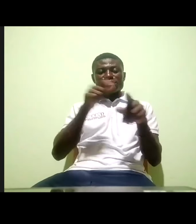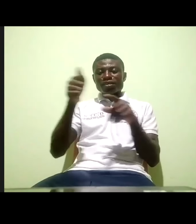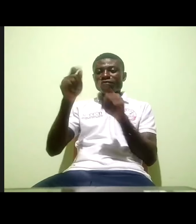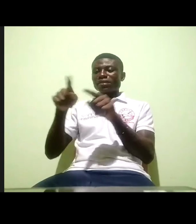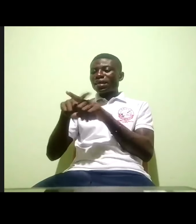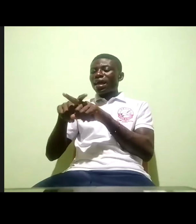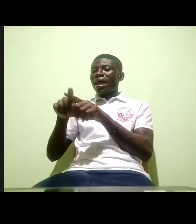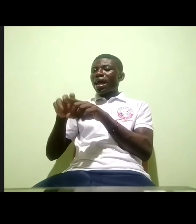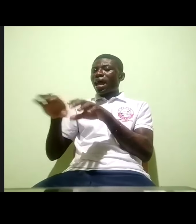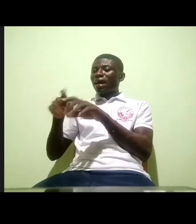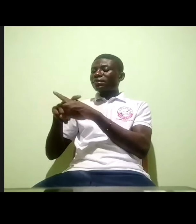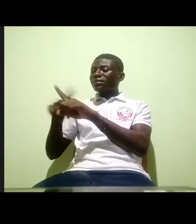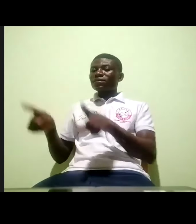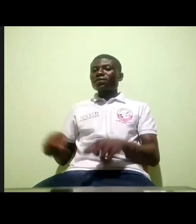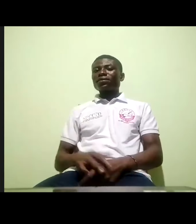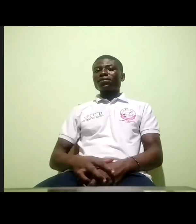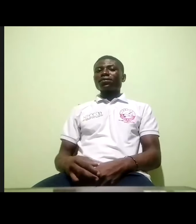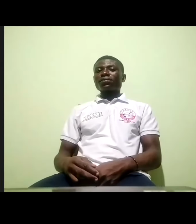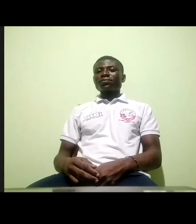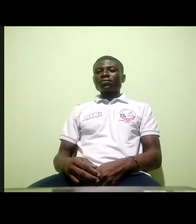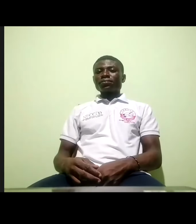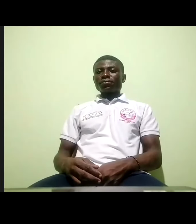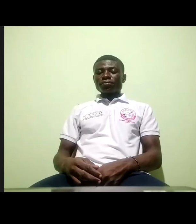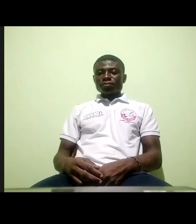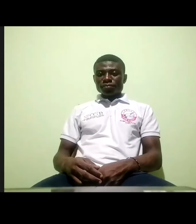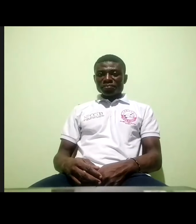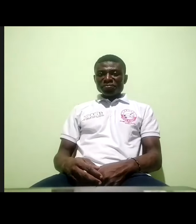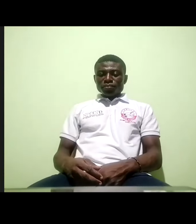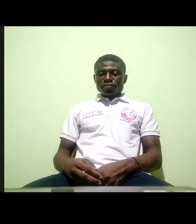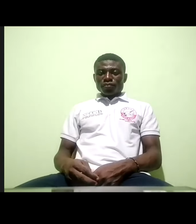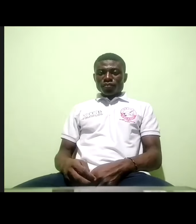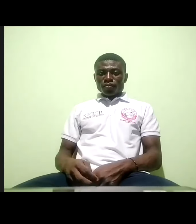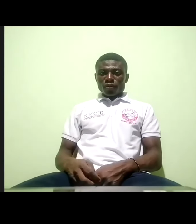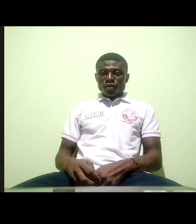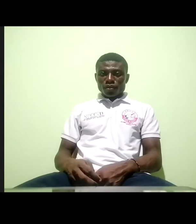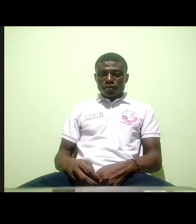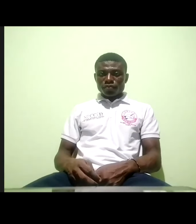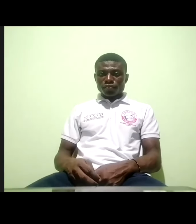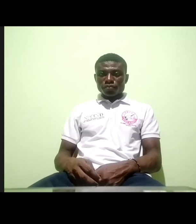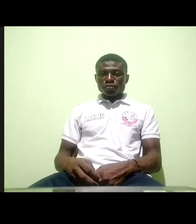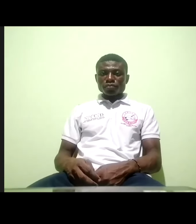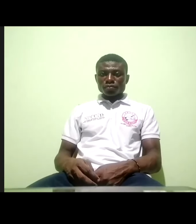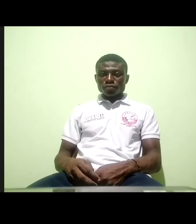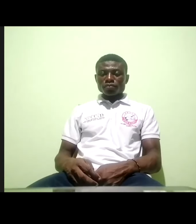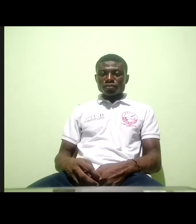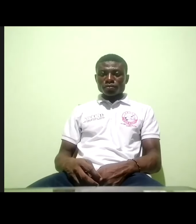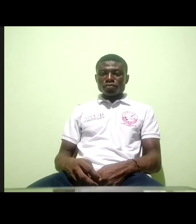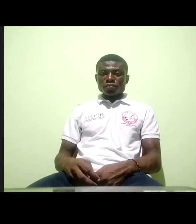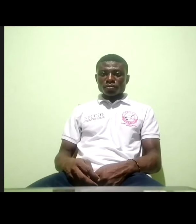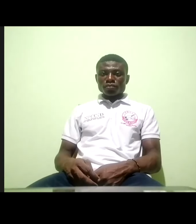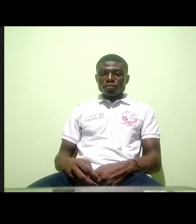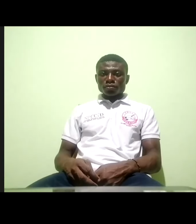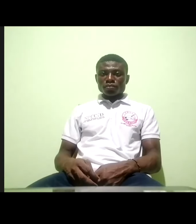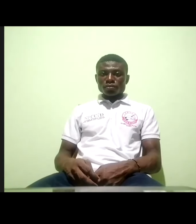low syndrome? What is low syndrome? Are they talking about? Low syndrome that react outside what's